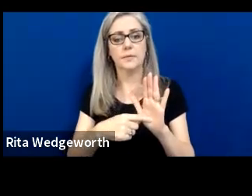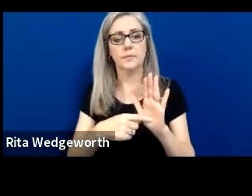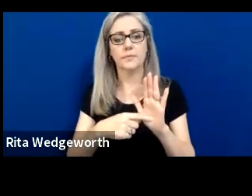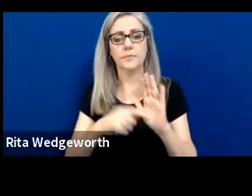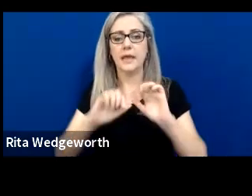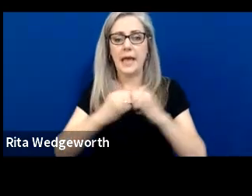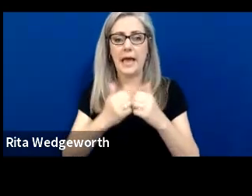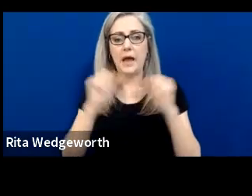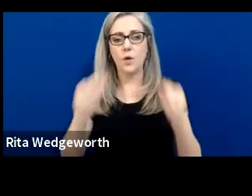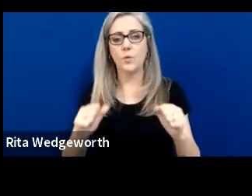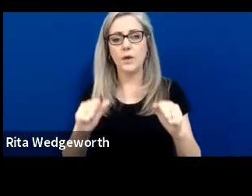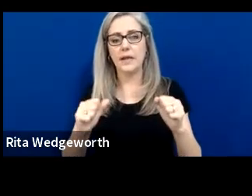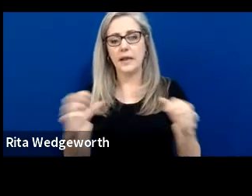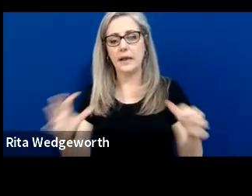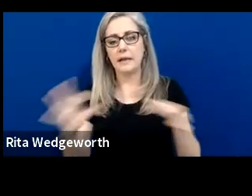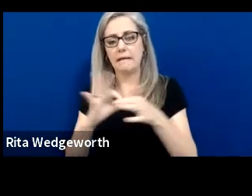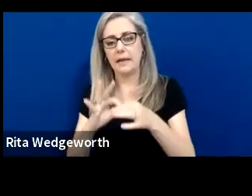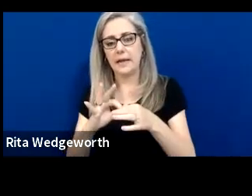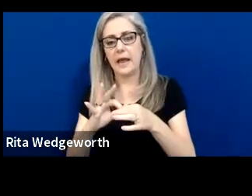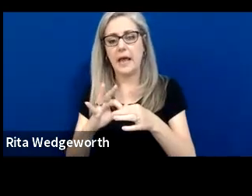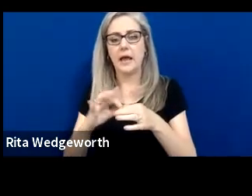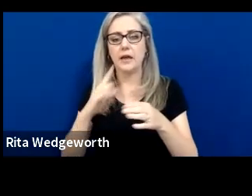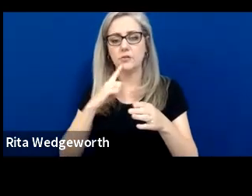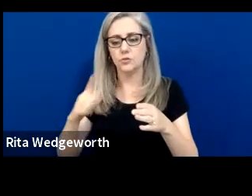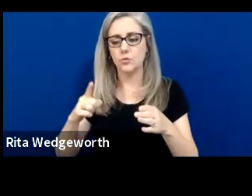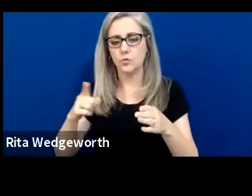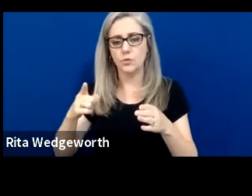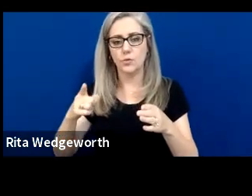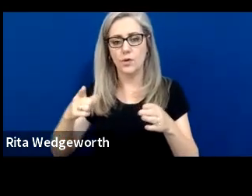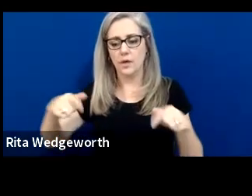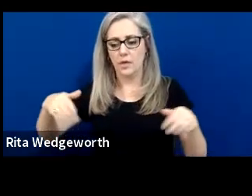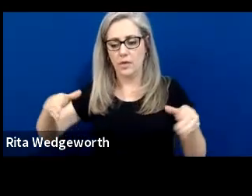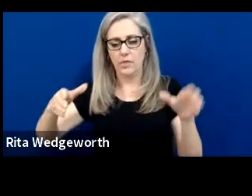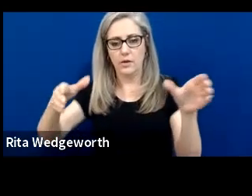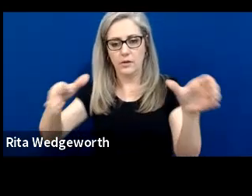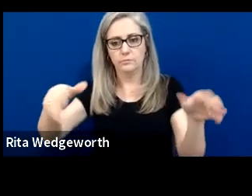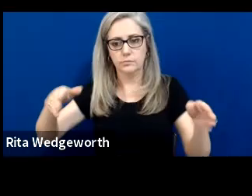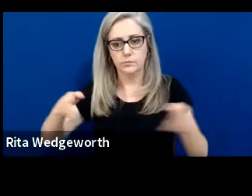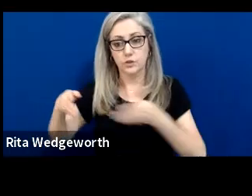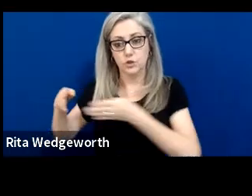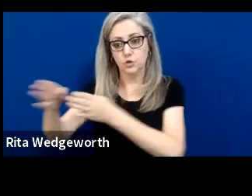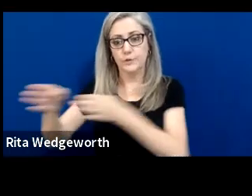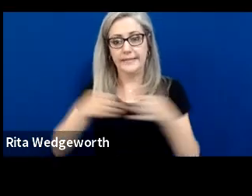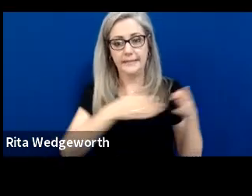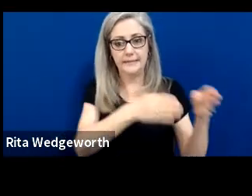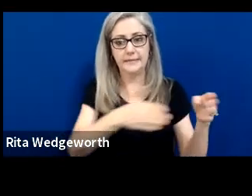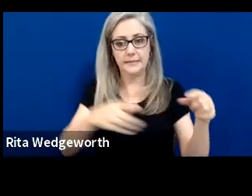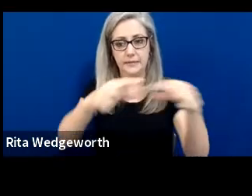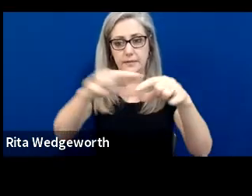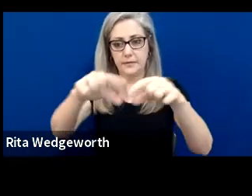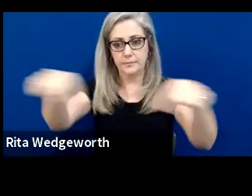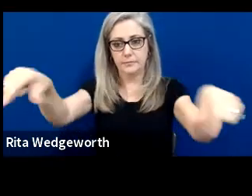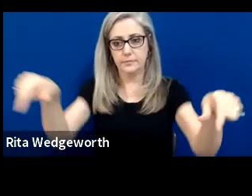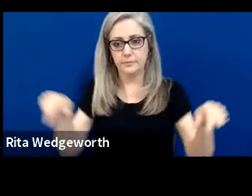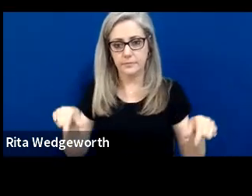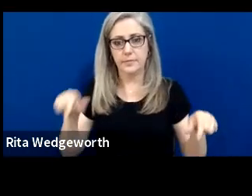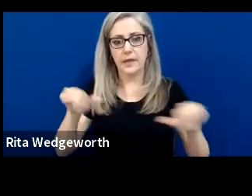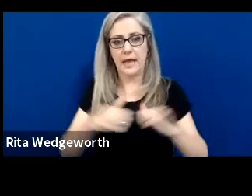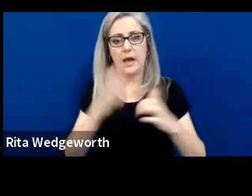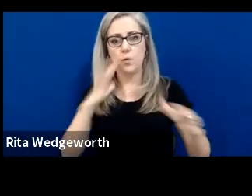we can connect to the adjacent roads or sidewalks, the adjacent neighborhoods. One thing that you'll notice,